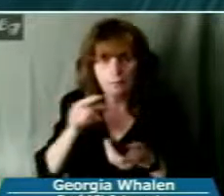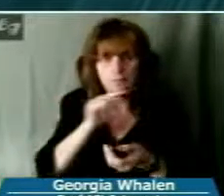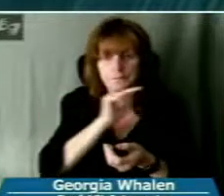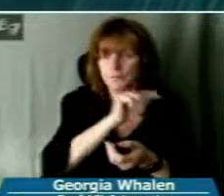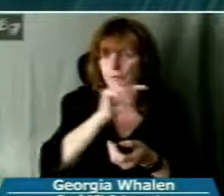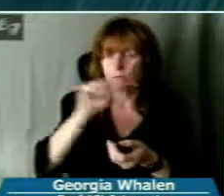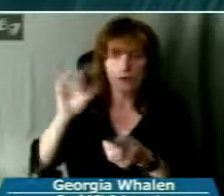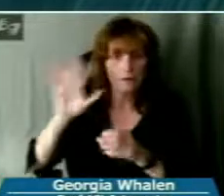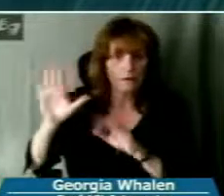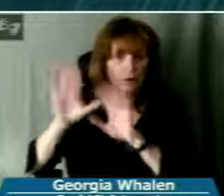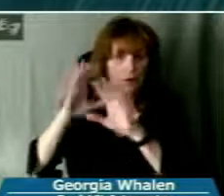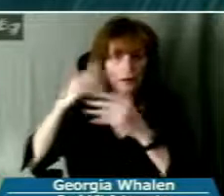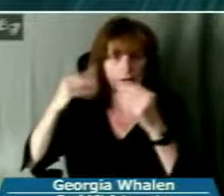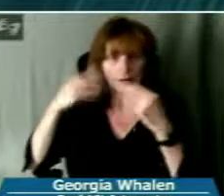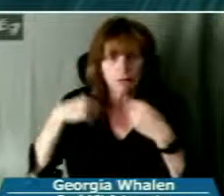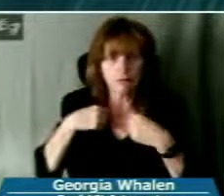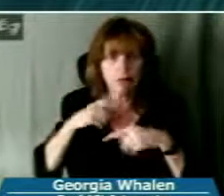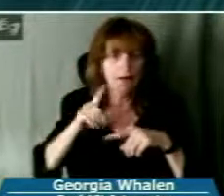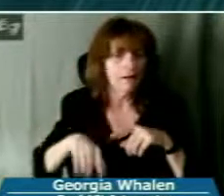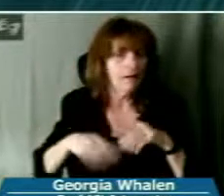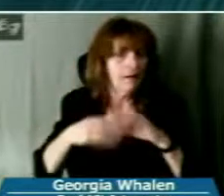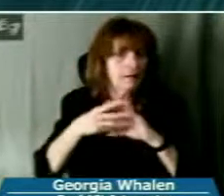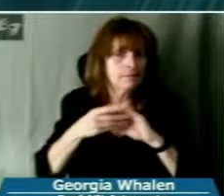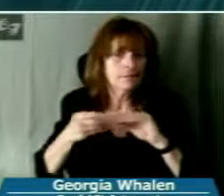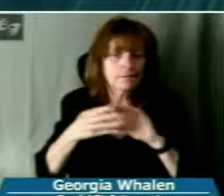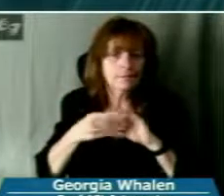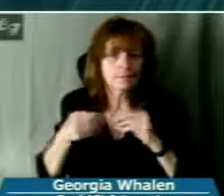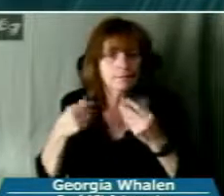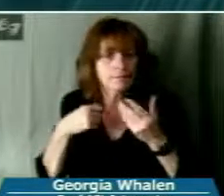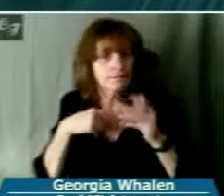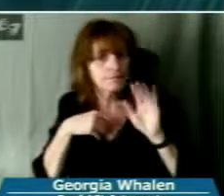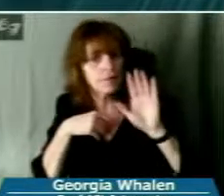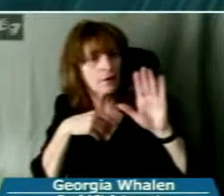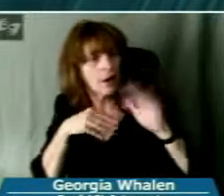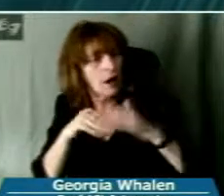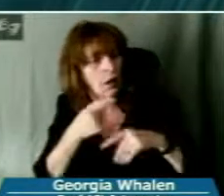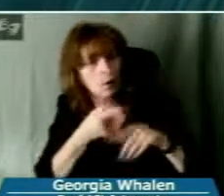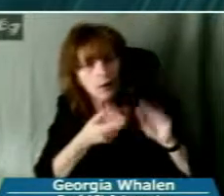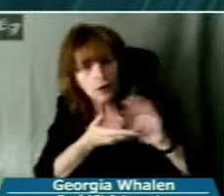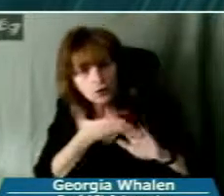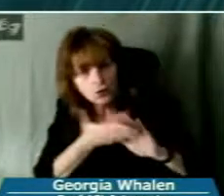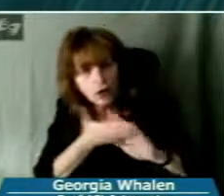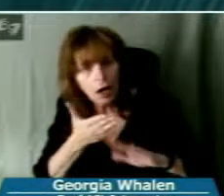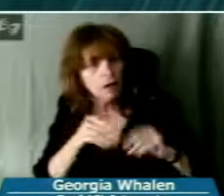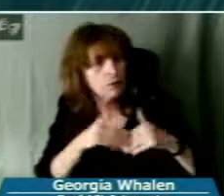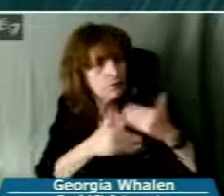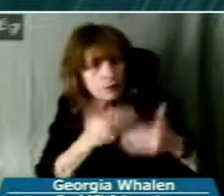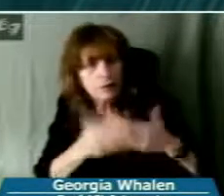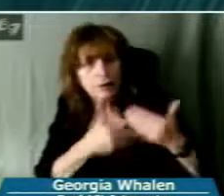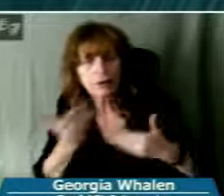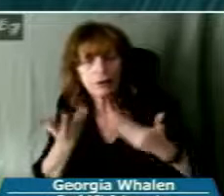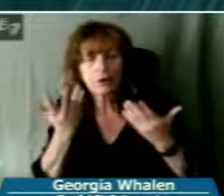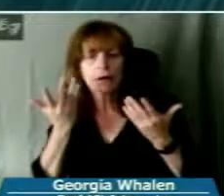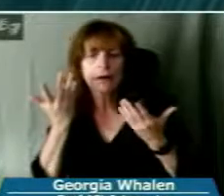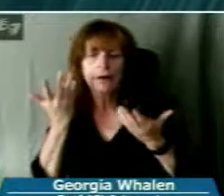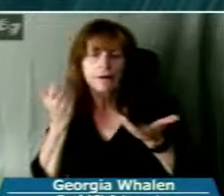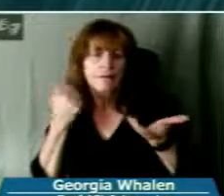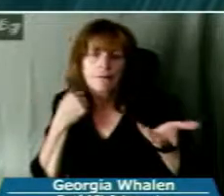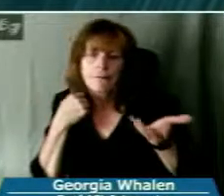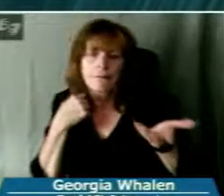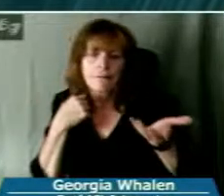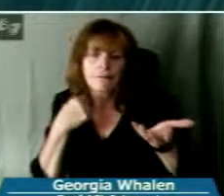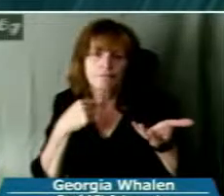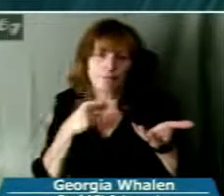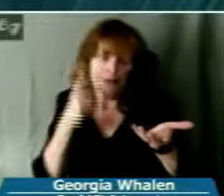views or you know, their operating practices. I think they're the only ones who can really appropriately answer that question.